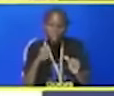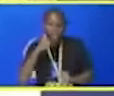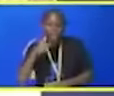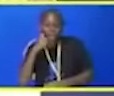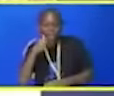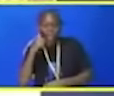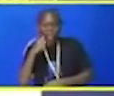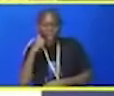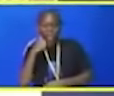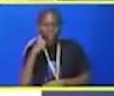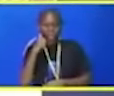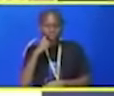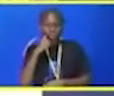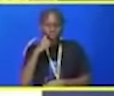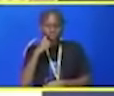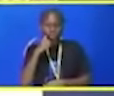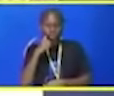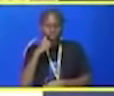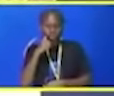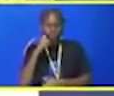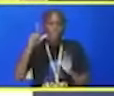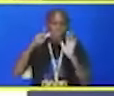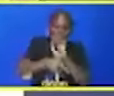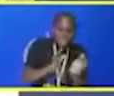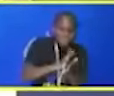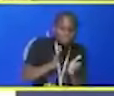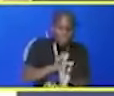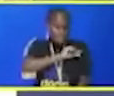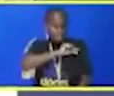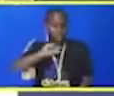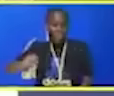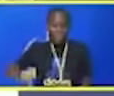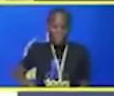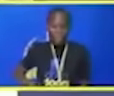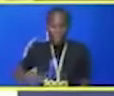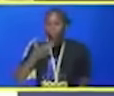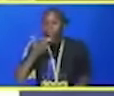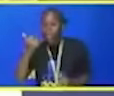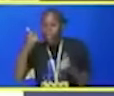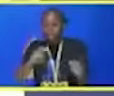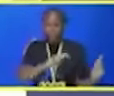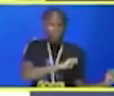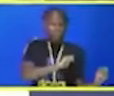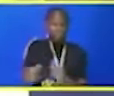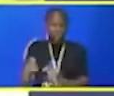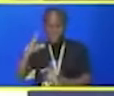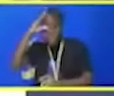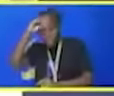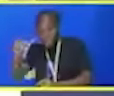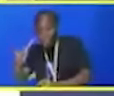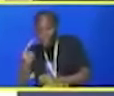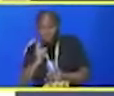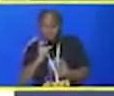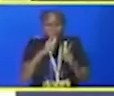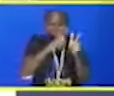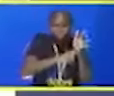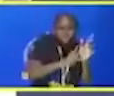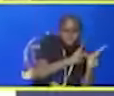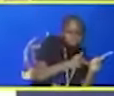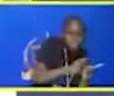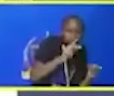queen. Favor can take a man from anywhere to anywhere. So you study. You see, let me tell you this as I wrap